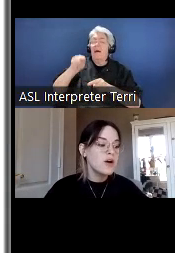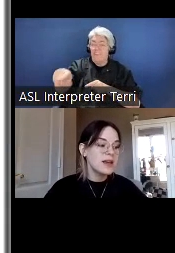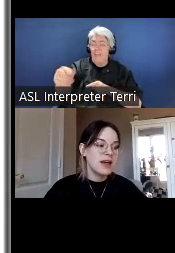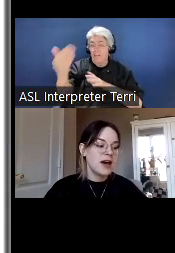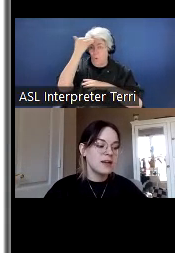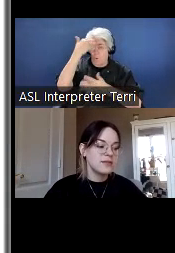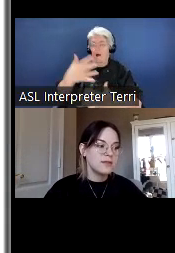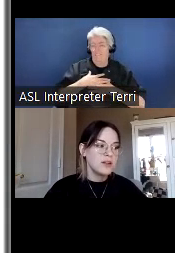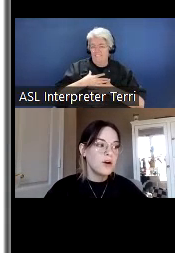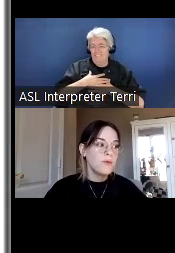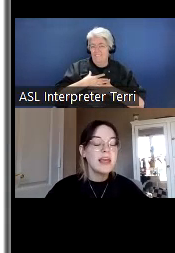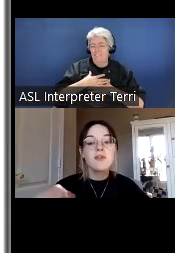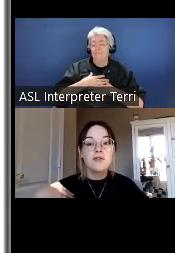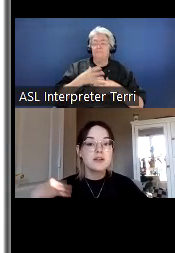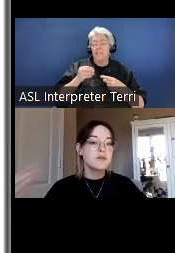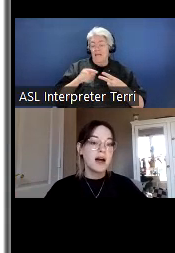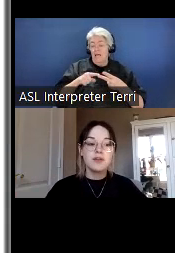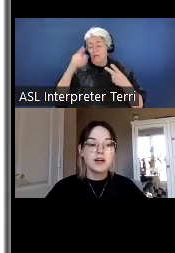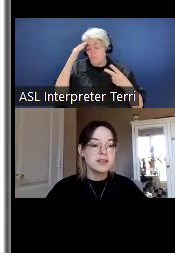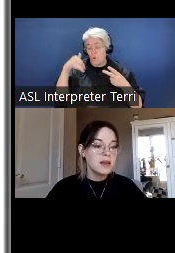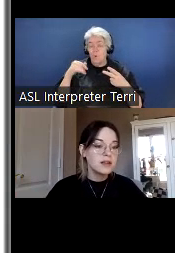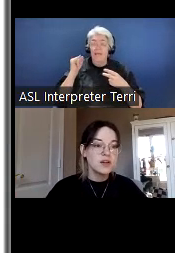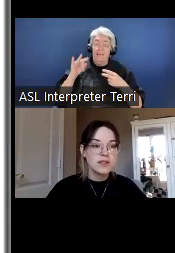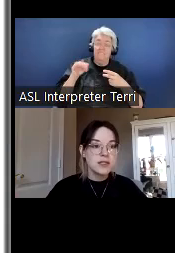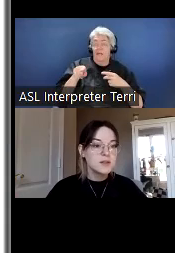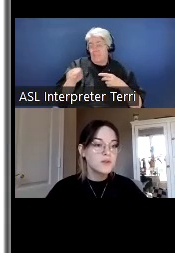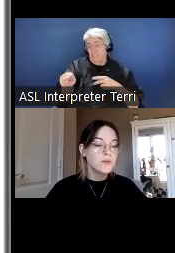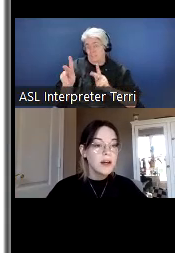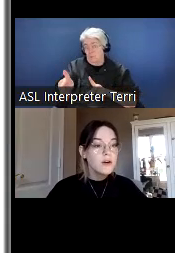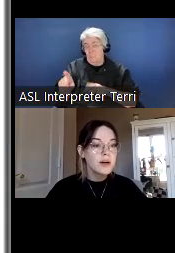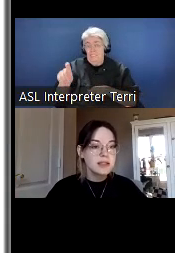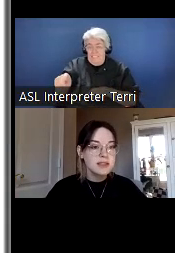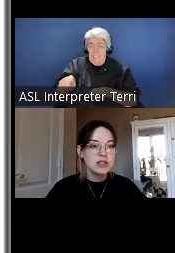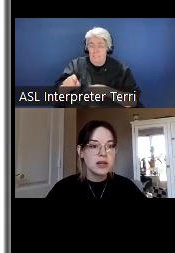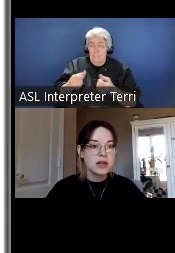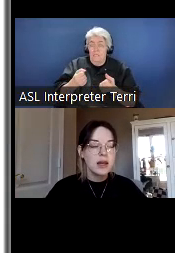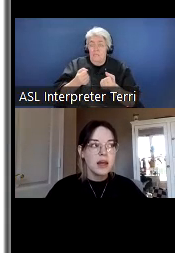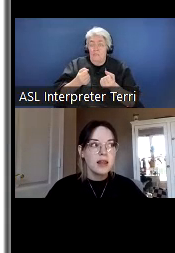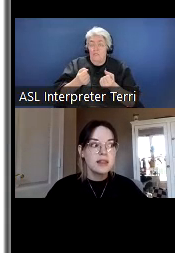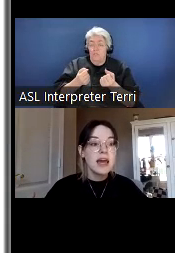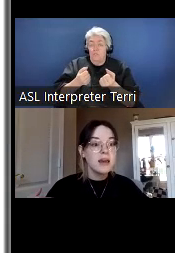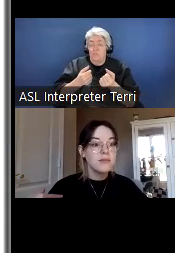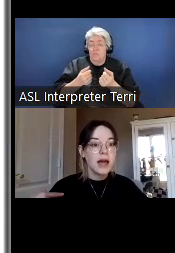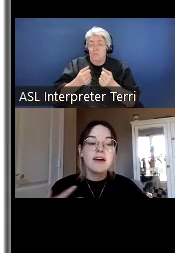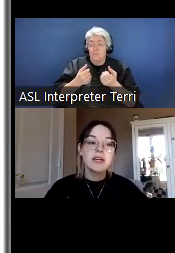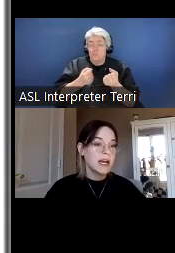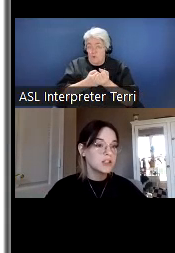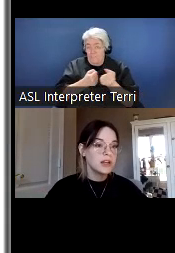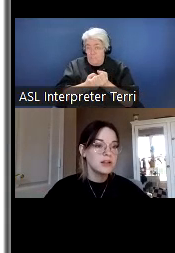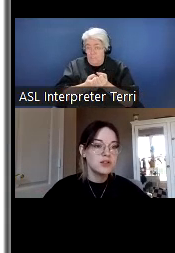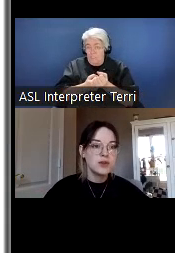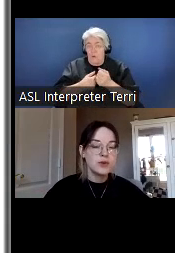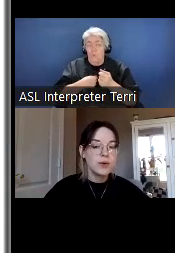and knowing that, you know, if a survivor is seeking services through their organization, they have